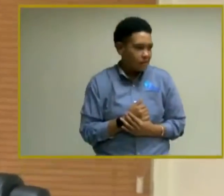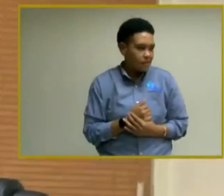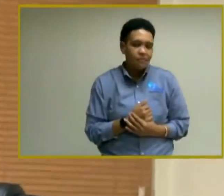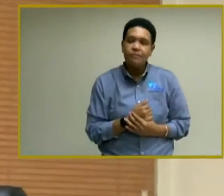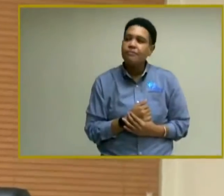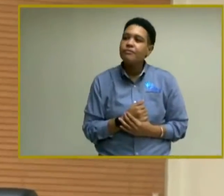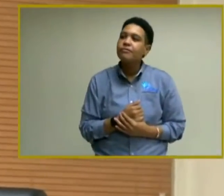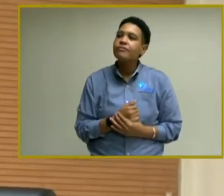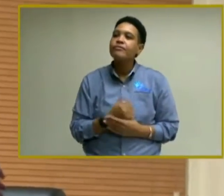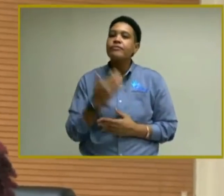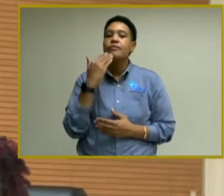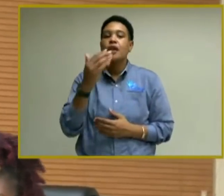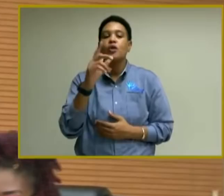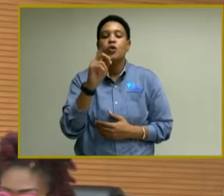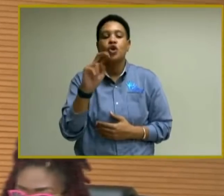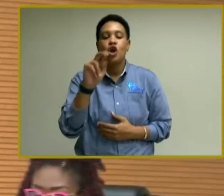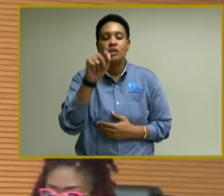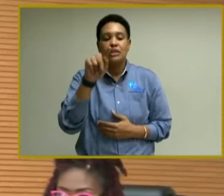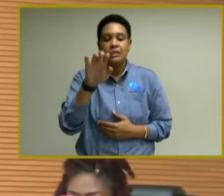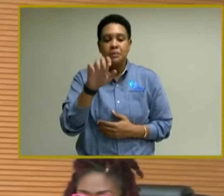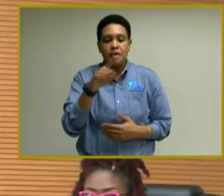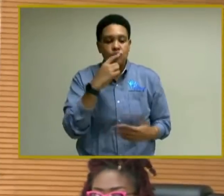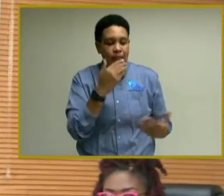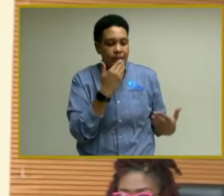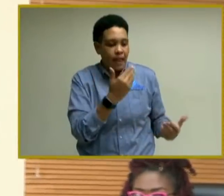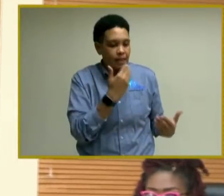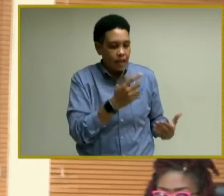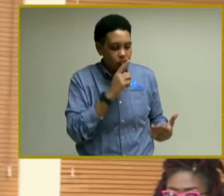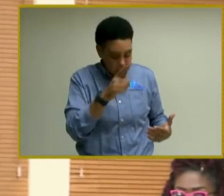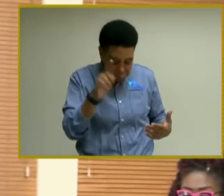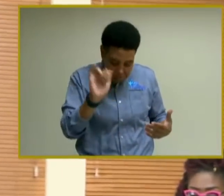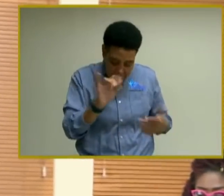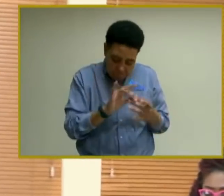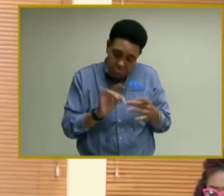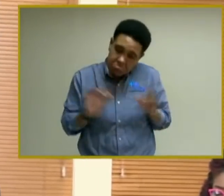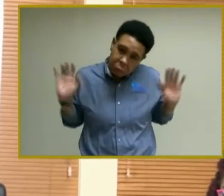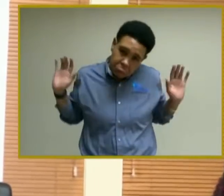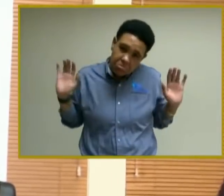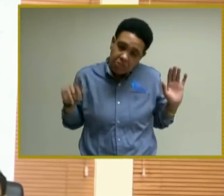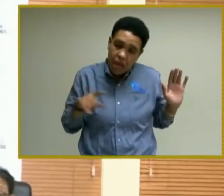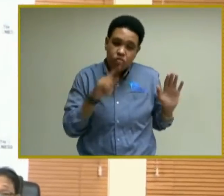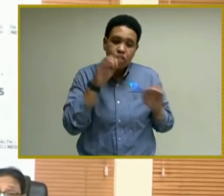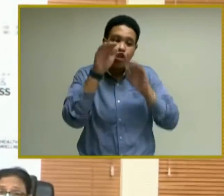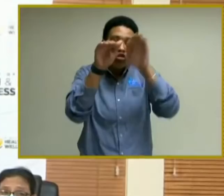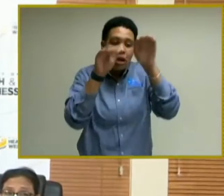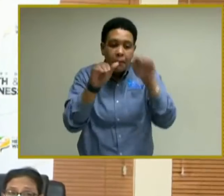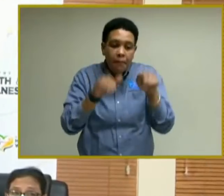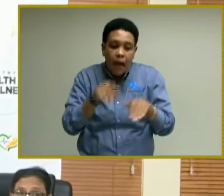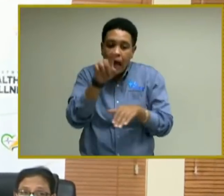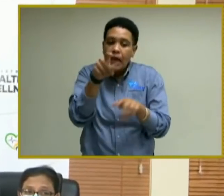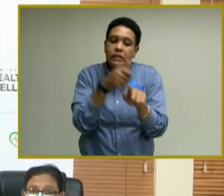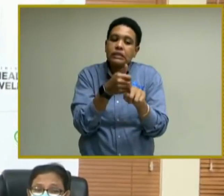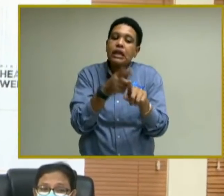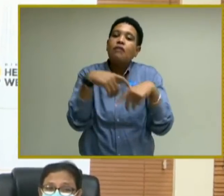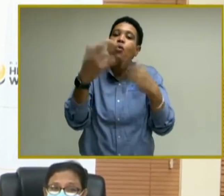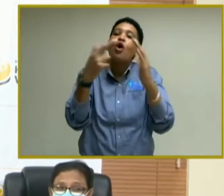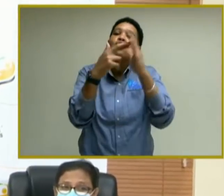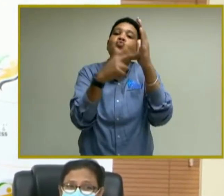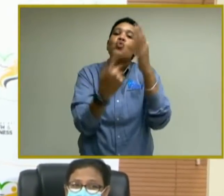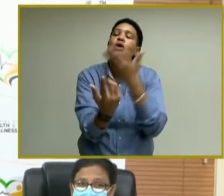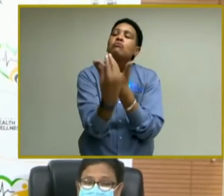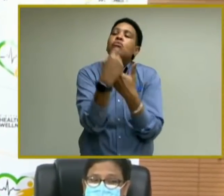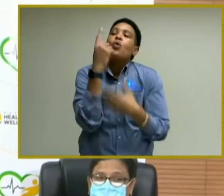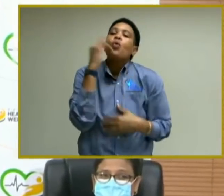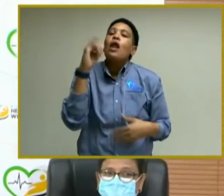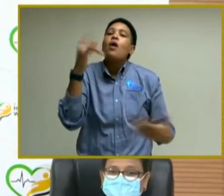very much, Dr. Spence. So there you have it, folks. A reminder of the rules of